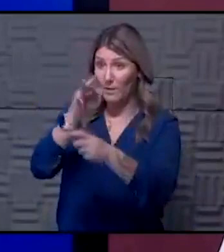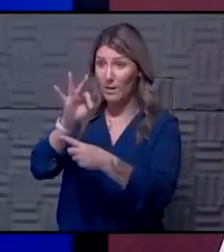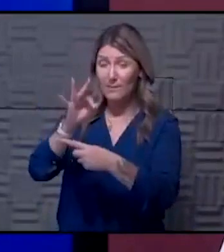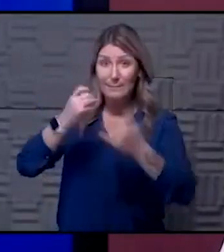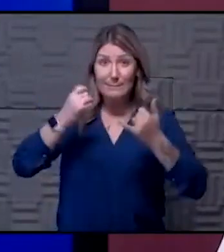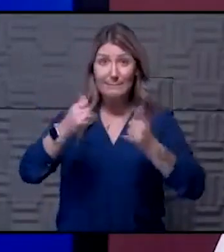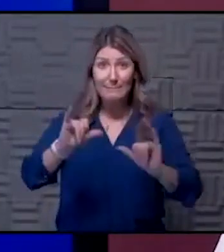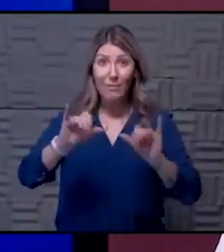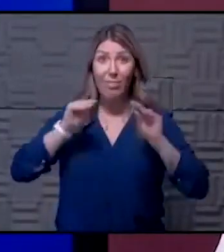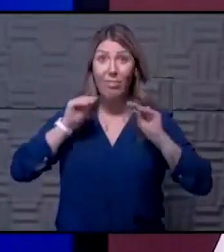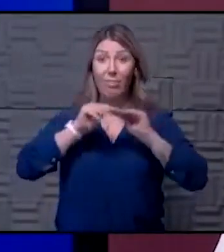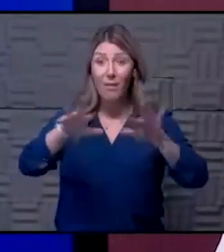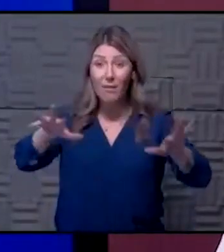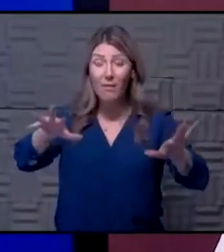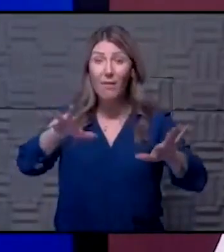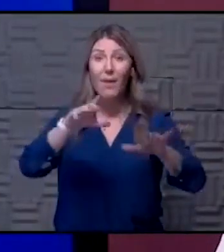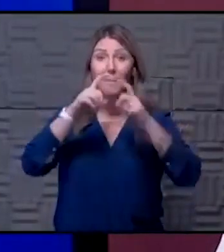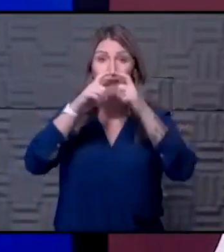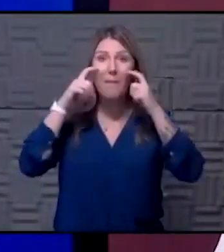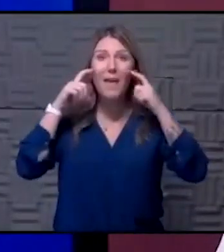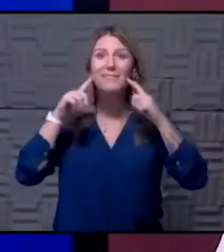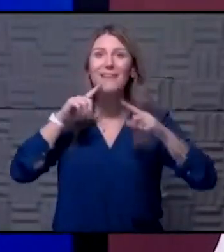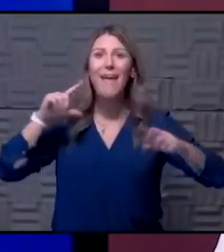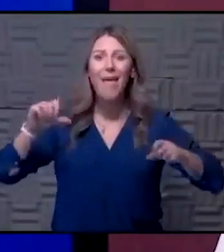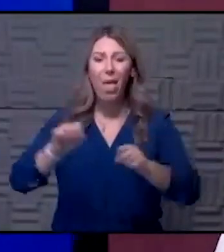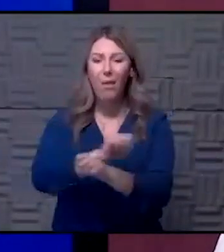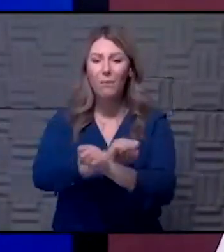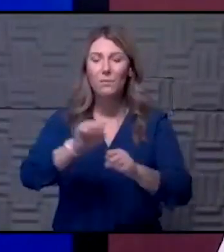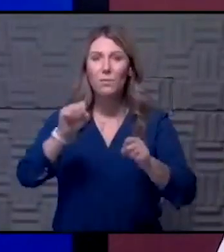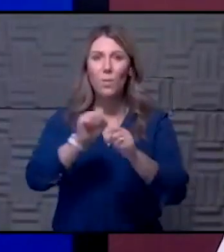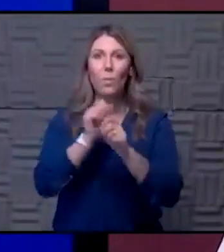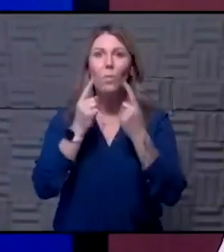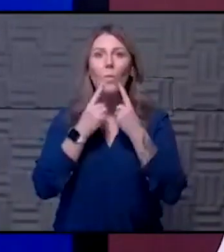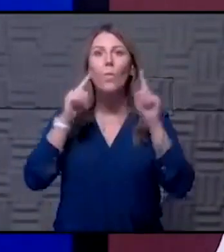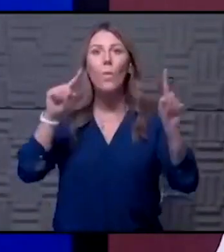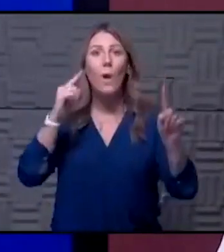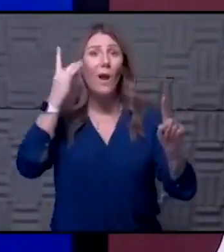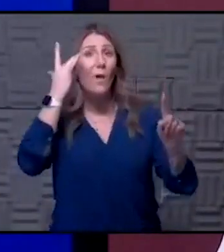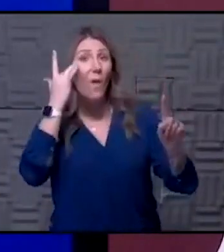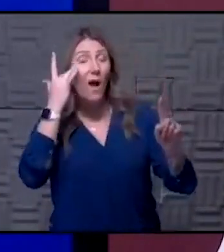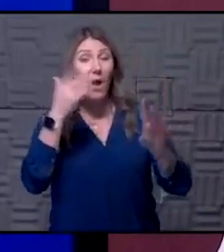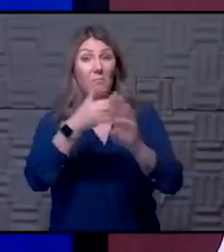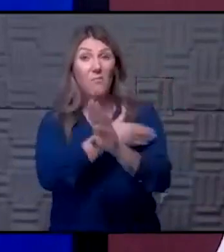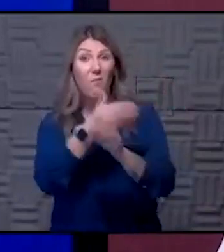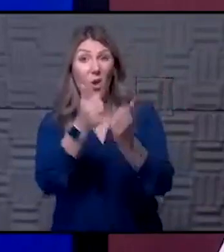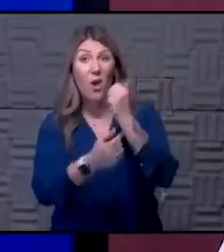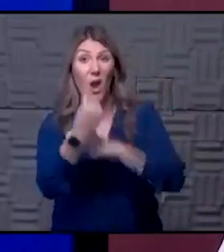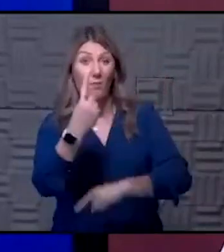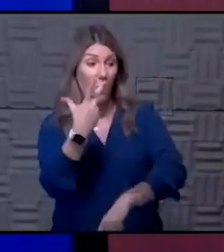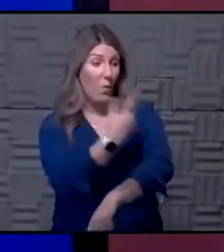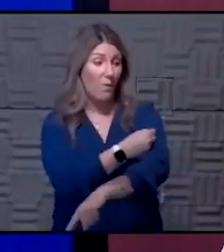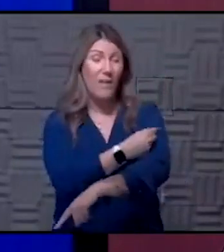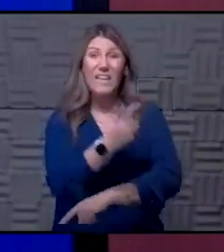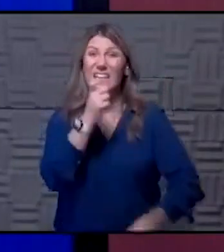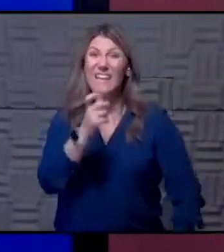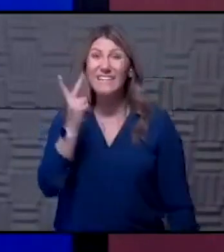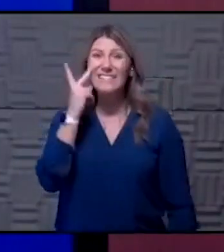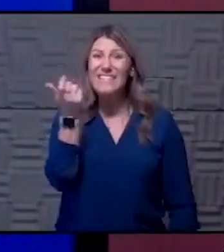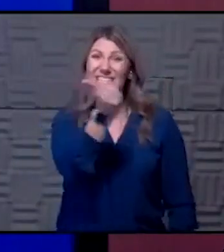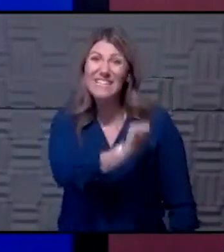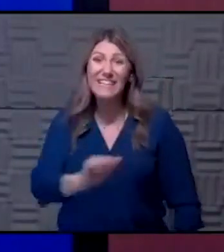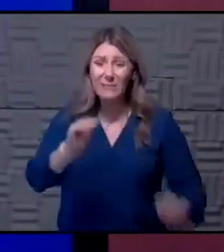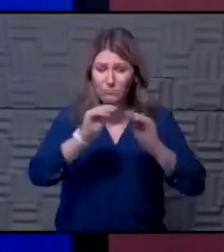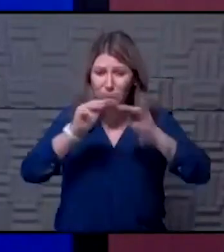widespread community transmission. Masks absolutely work because before we had everybody vaccinated, we weren't seeing any